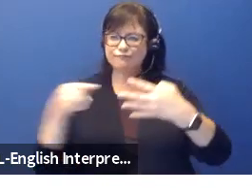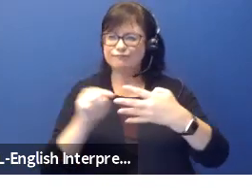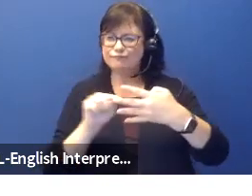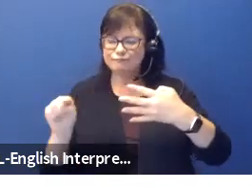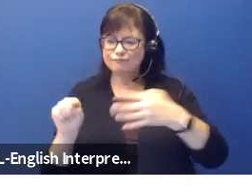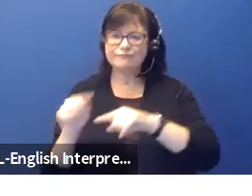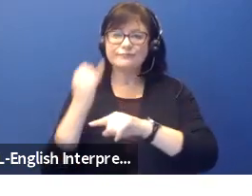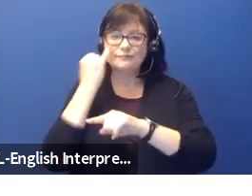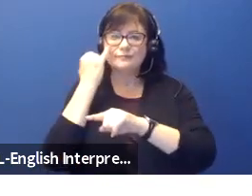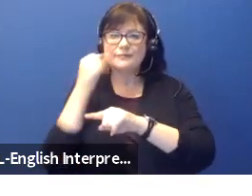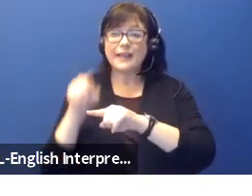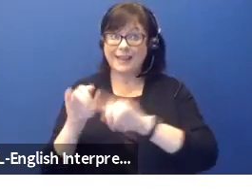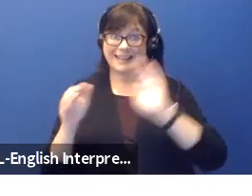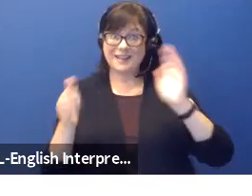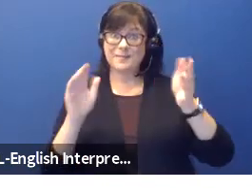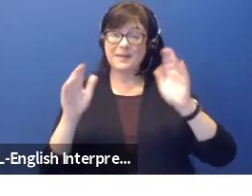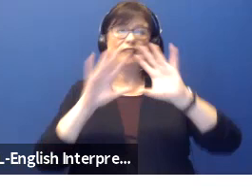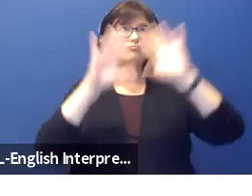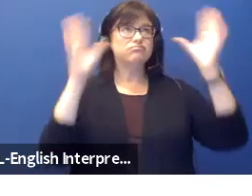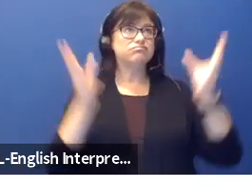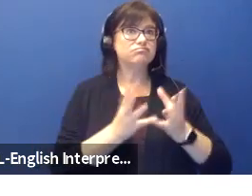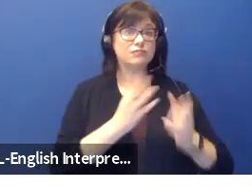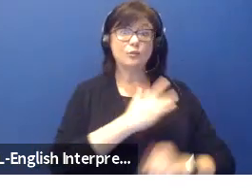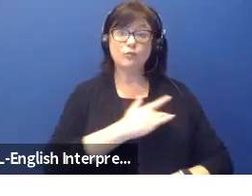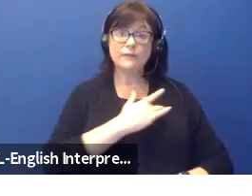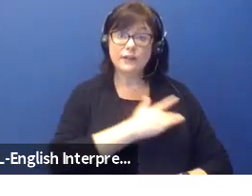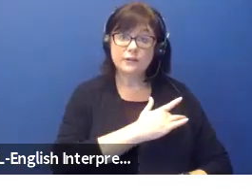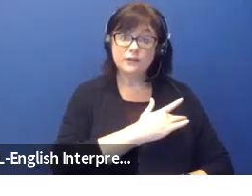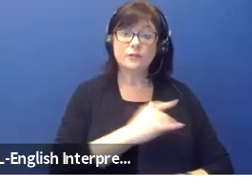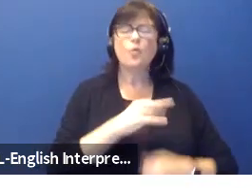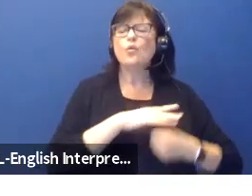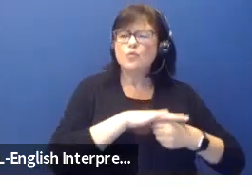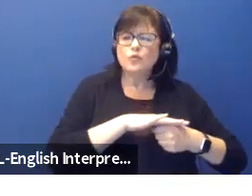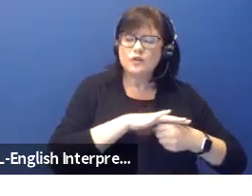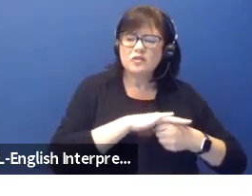regional measure with all the service providers combined.